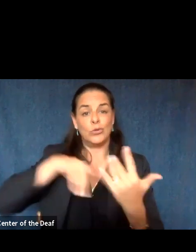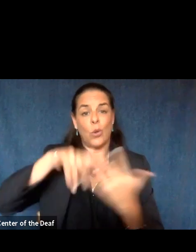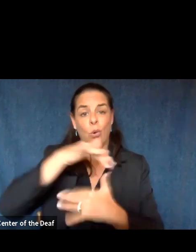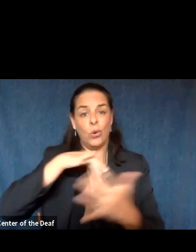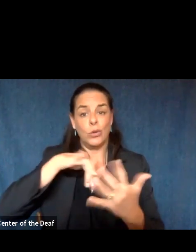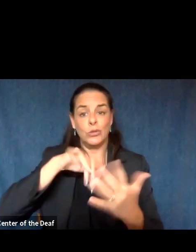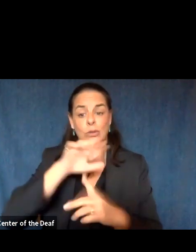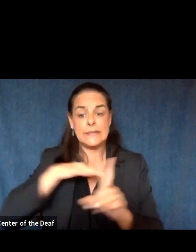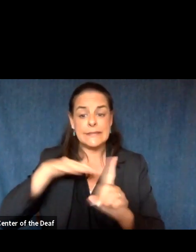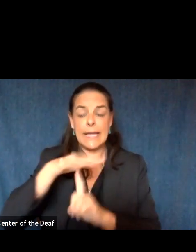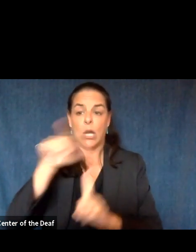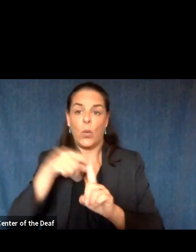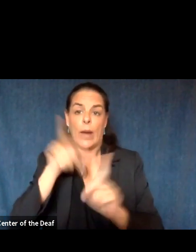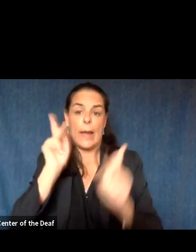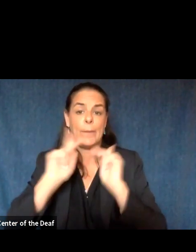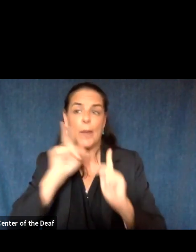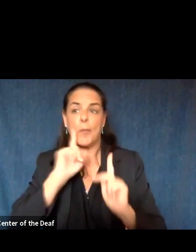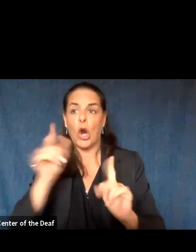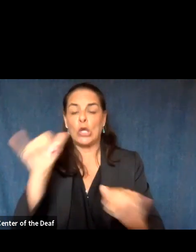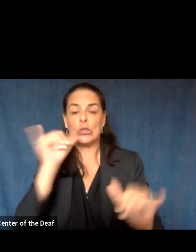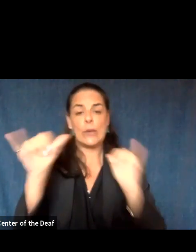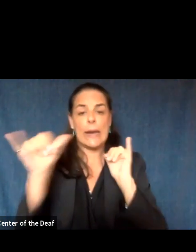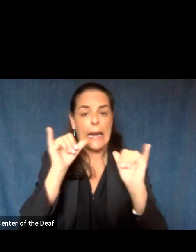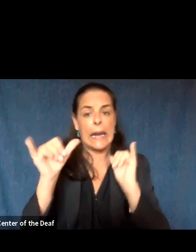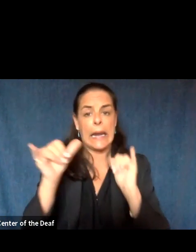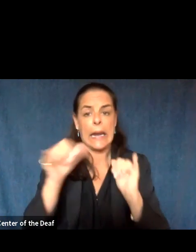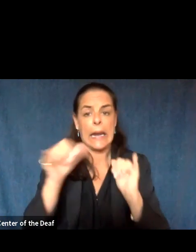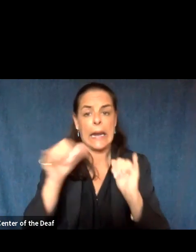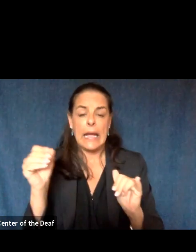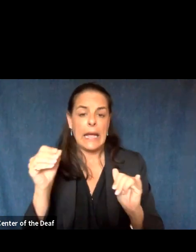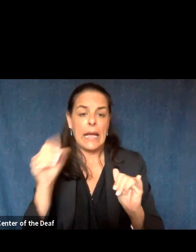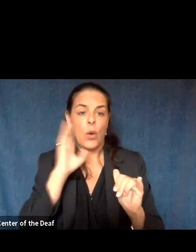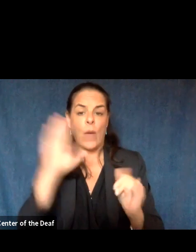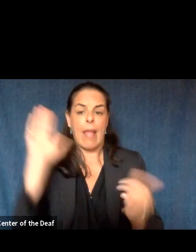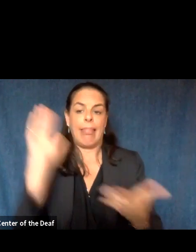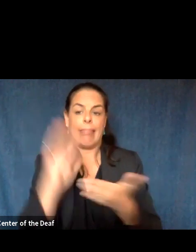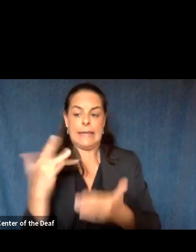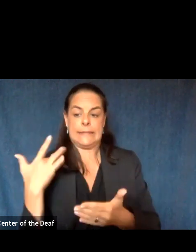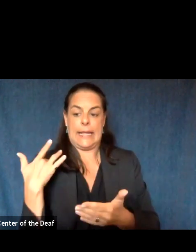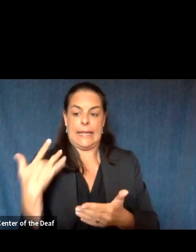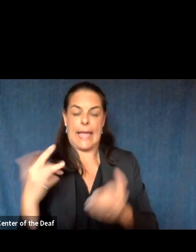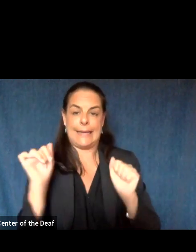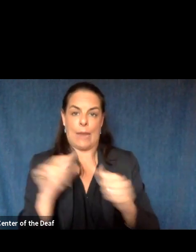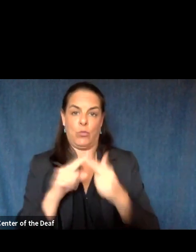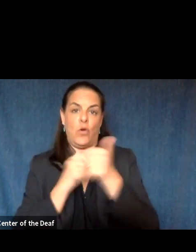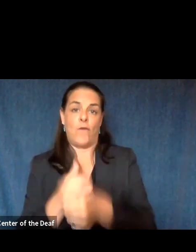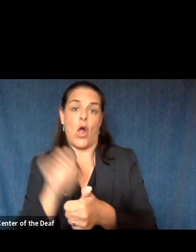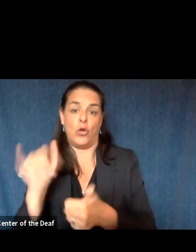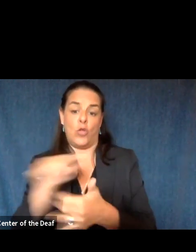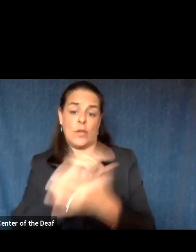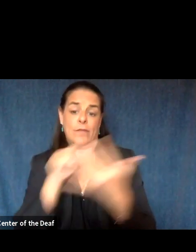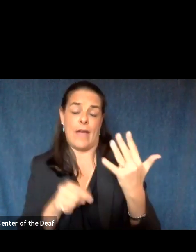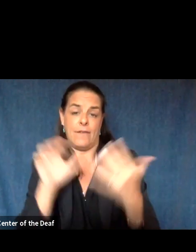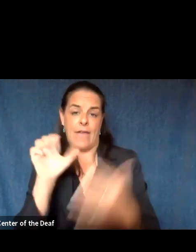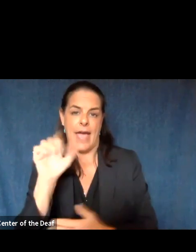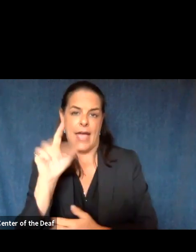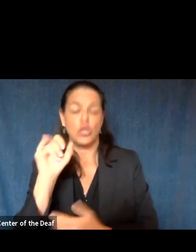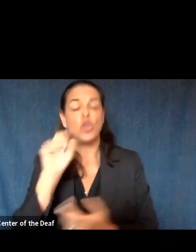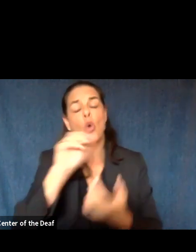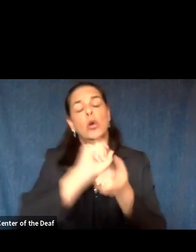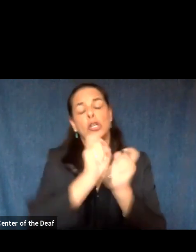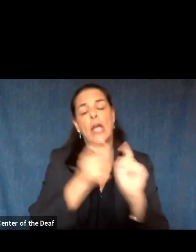people are drinking and will be less likely to be able to follow those 5 core actions. So it moved to 11